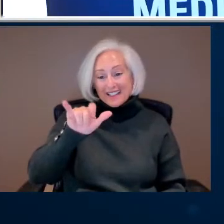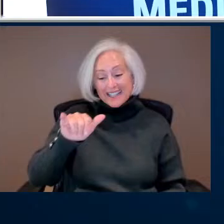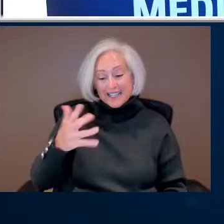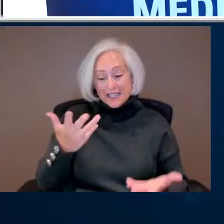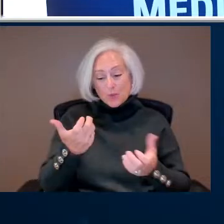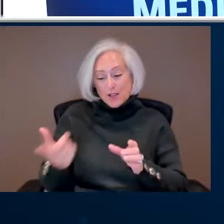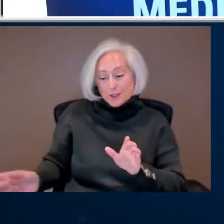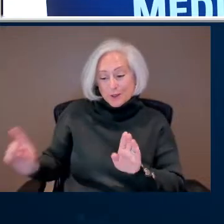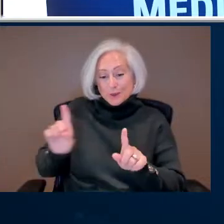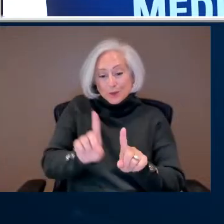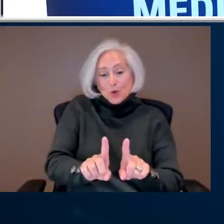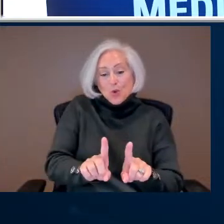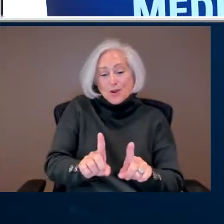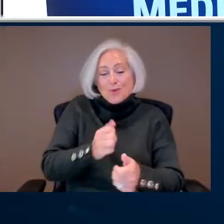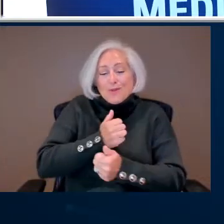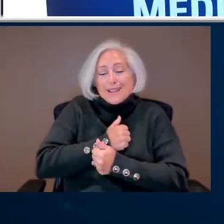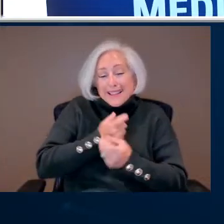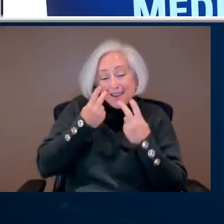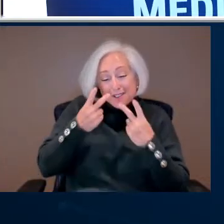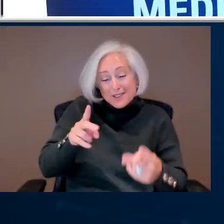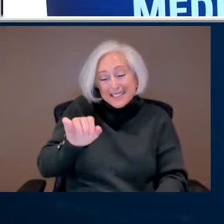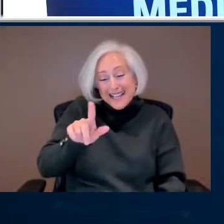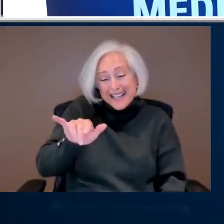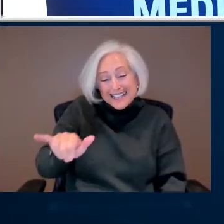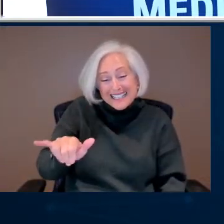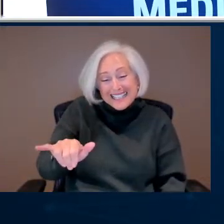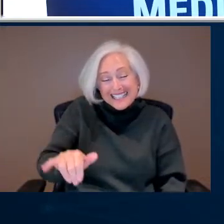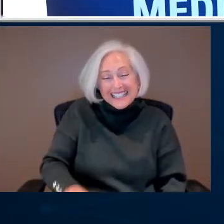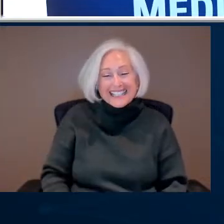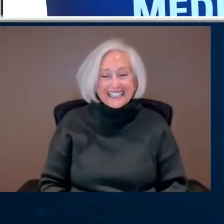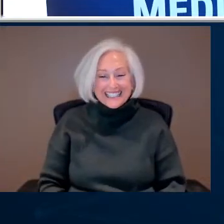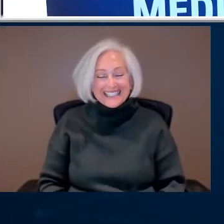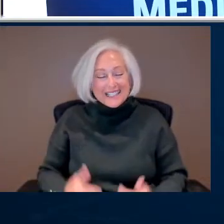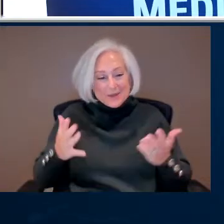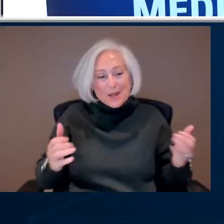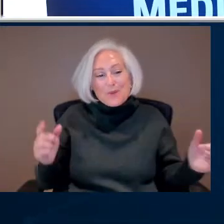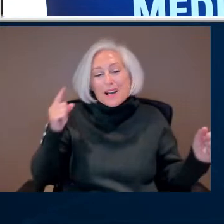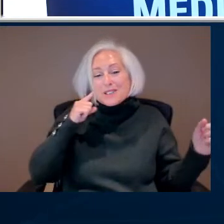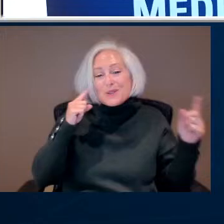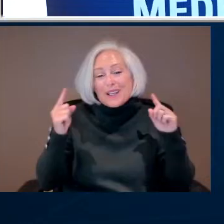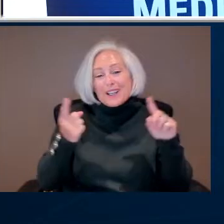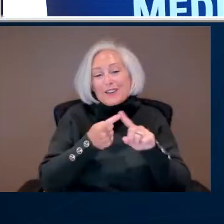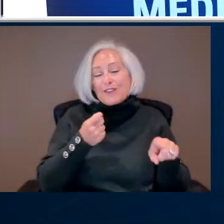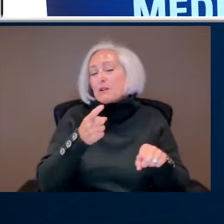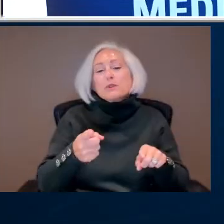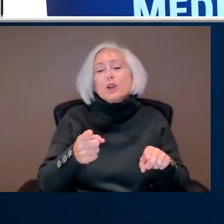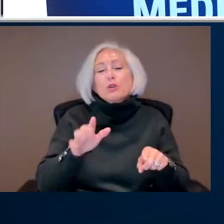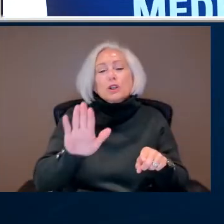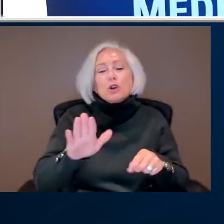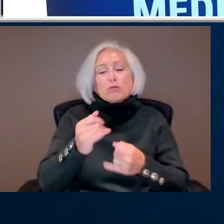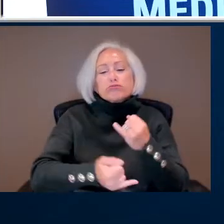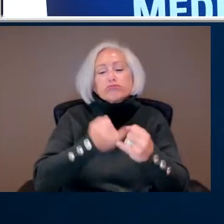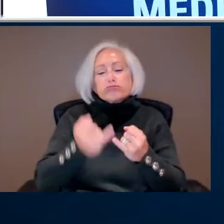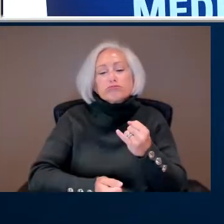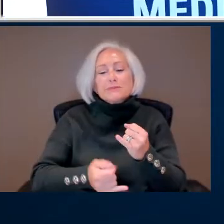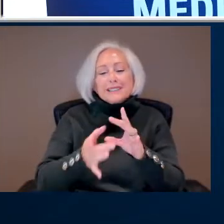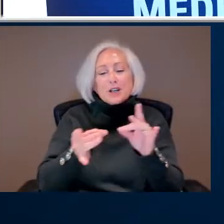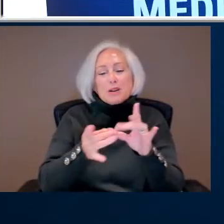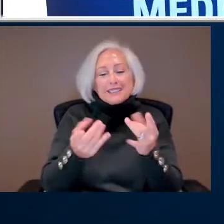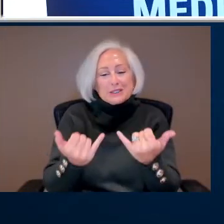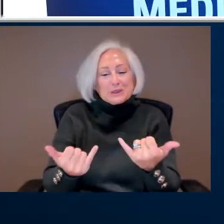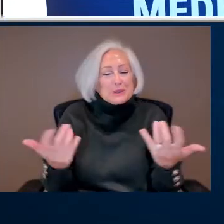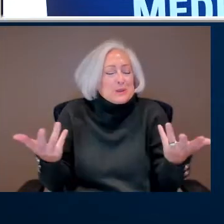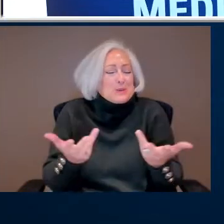we would love to see her. And we just want to hear from you, just what you want the big takeaway from your story to be today. What do you want people